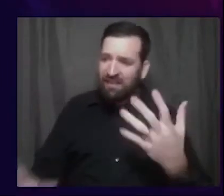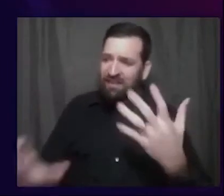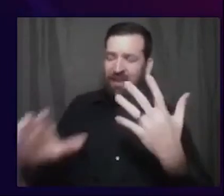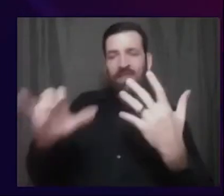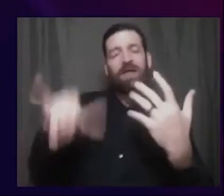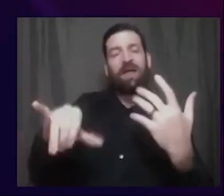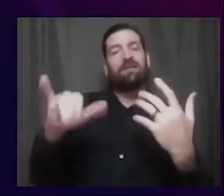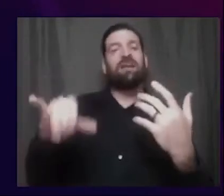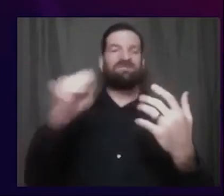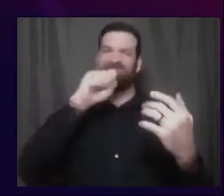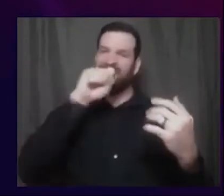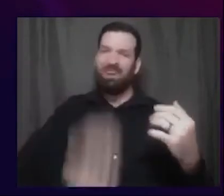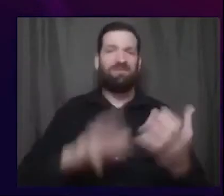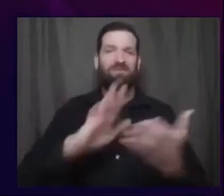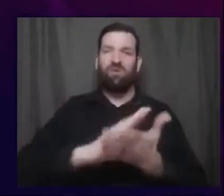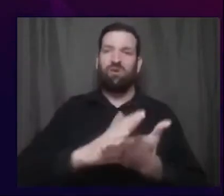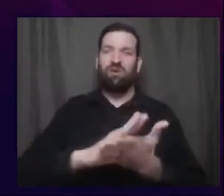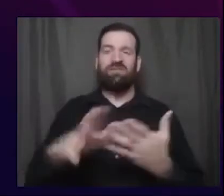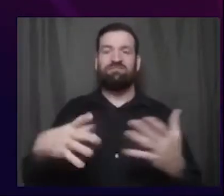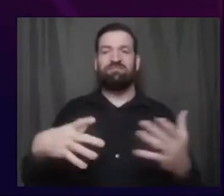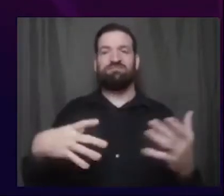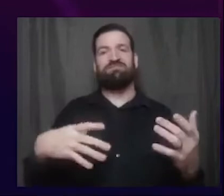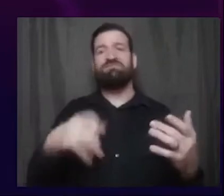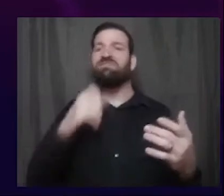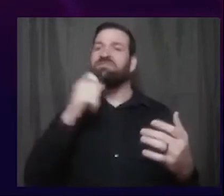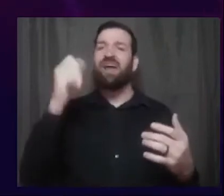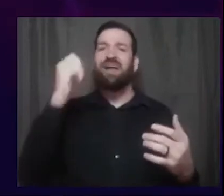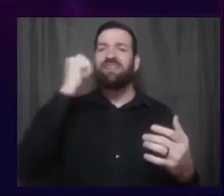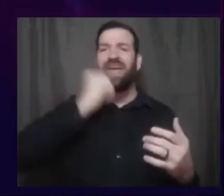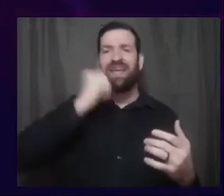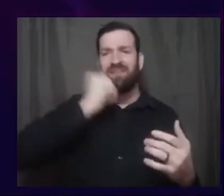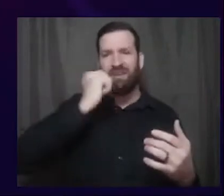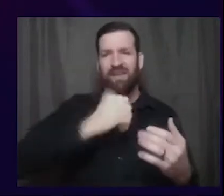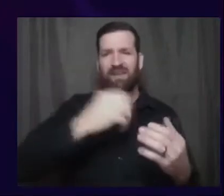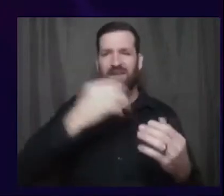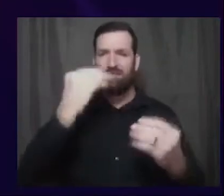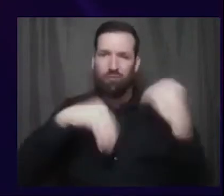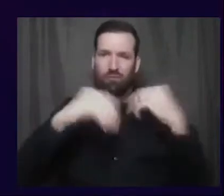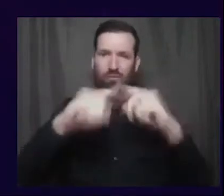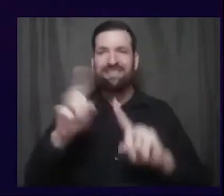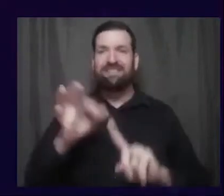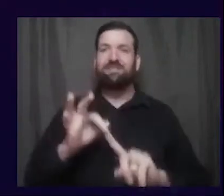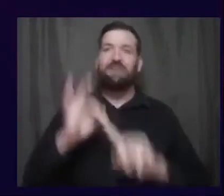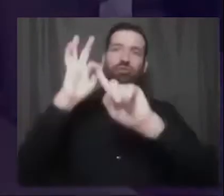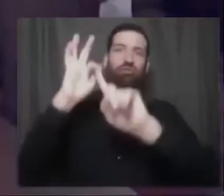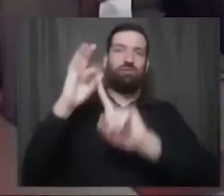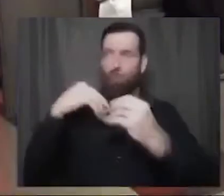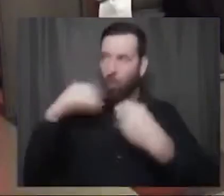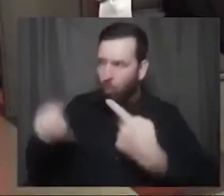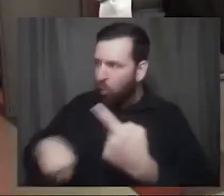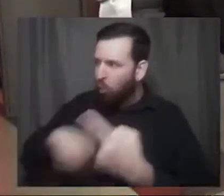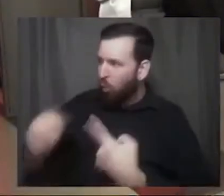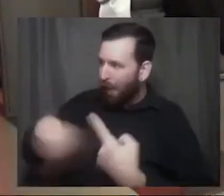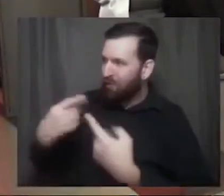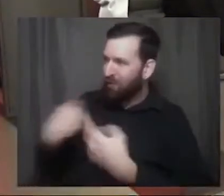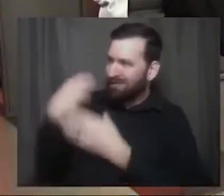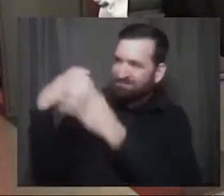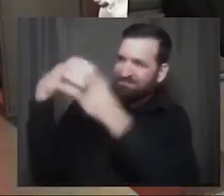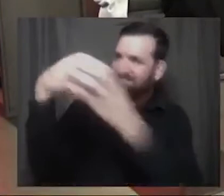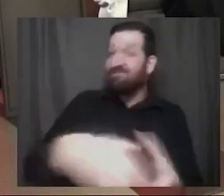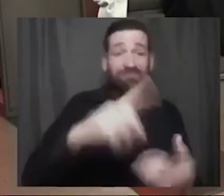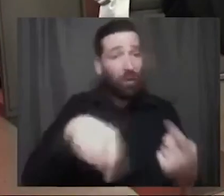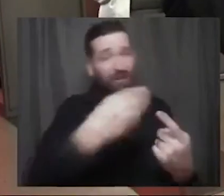cook always. I don't like to cook daily food. I like to cook like special food. When are we coming over? Huh? When are we coming over? Whenever you tell me, I'll make